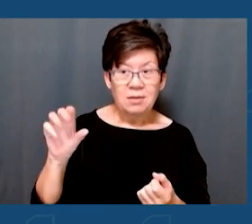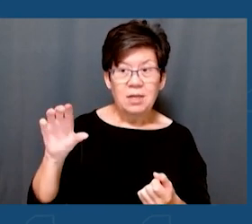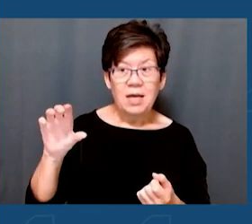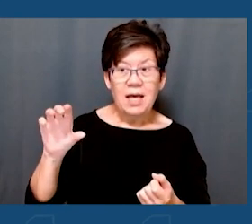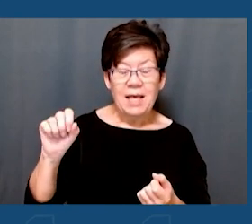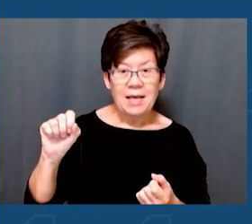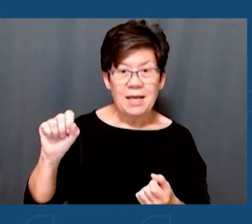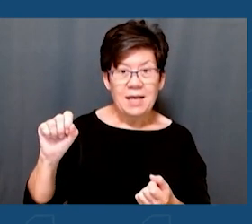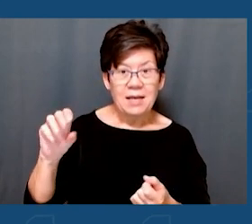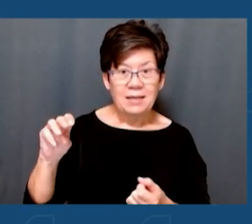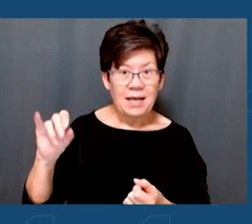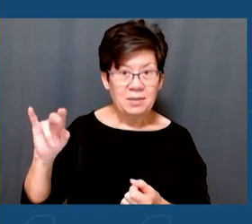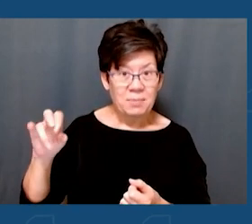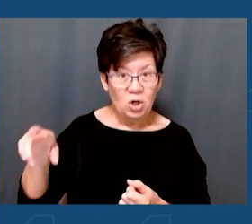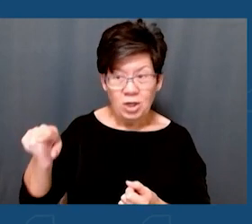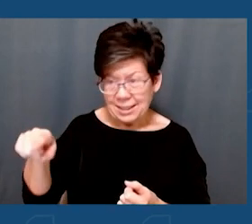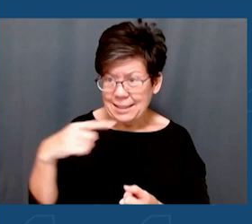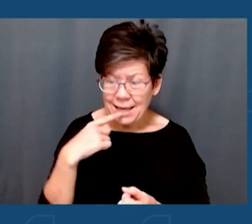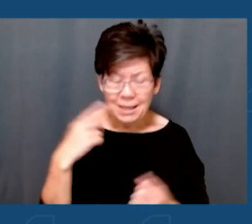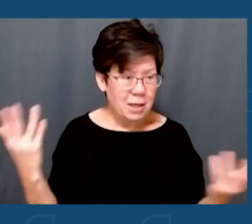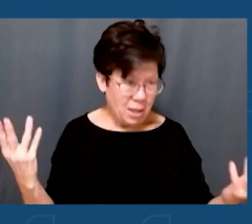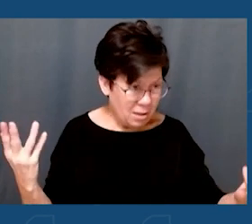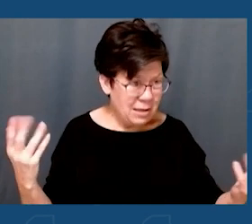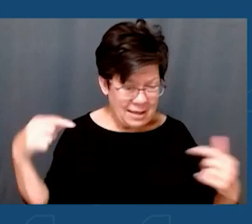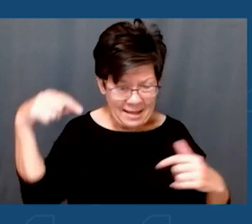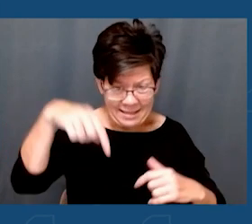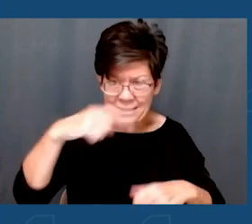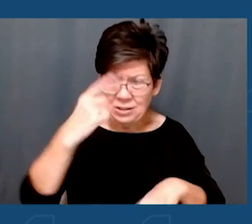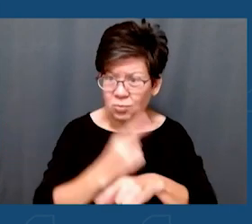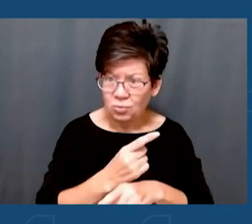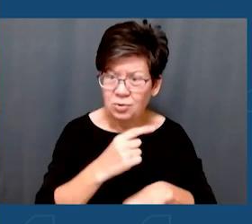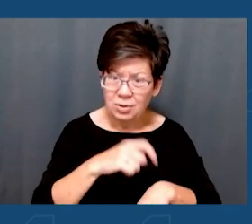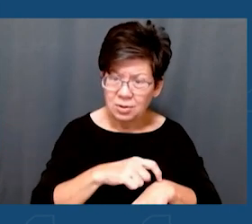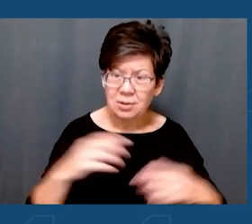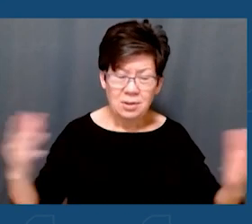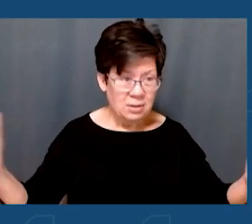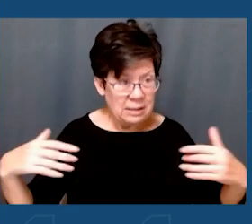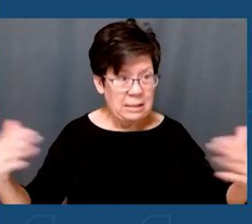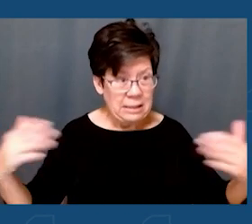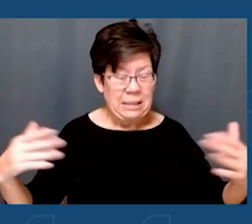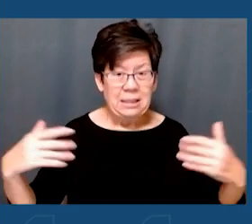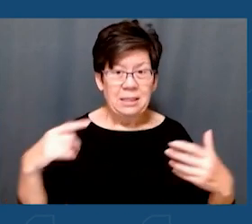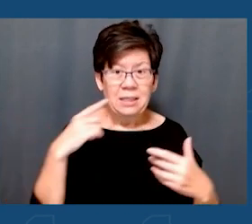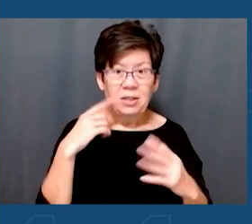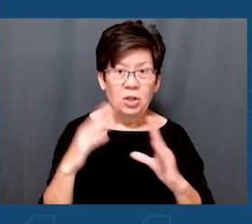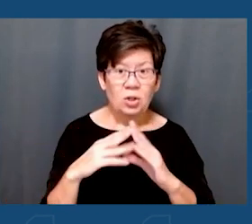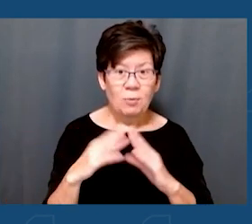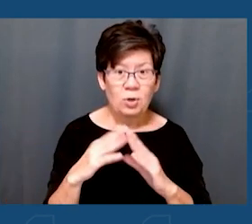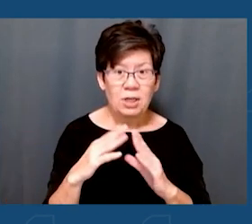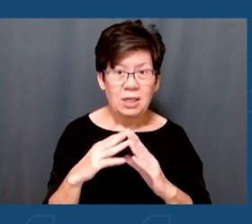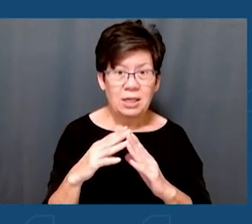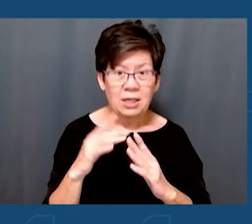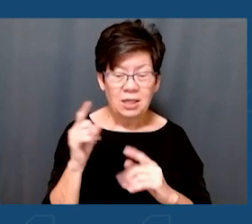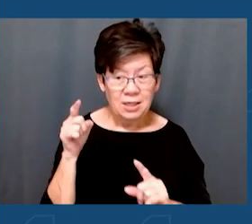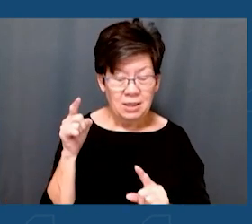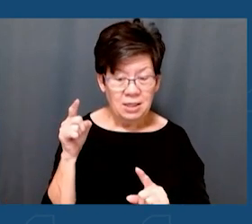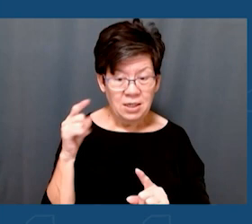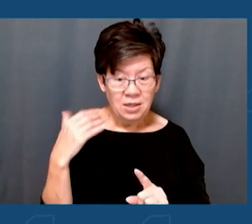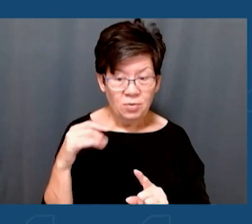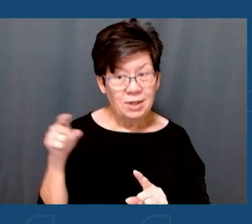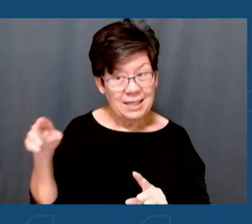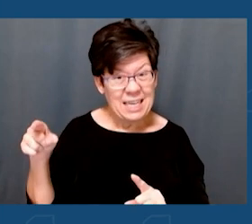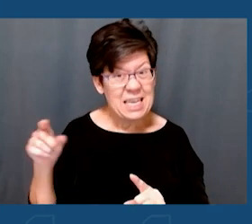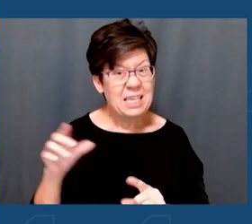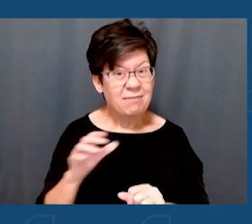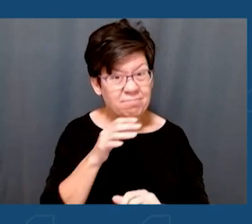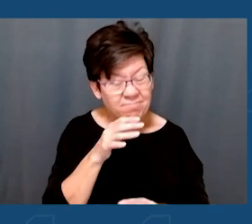community that came together that said, this is the right time to do the right thing by the community. Driven by Kaz